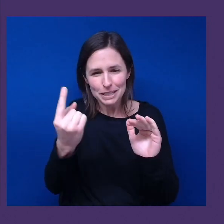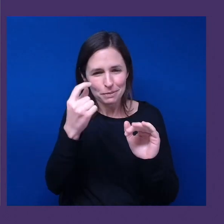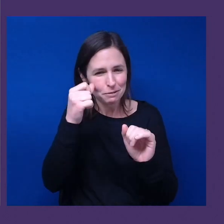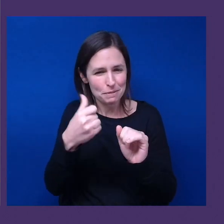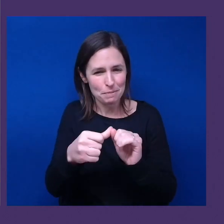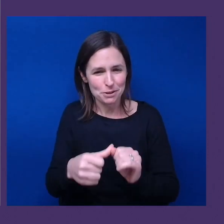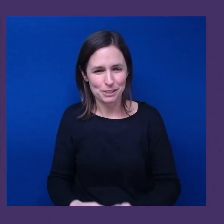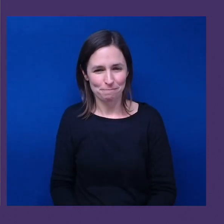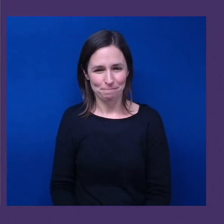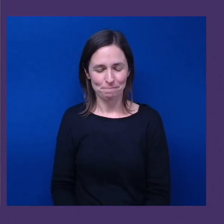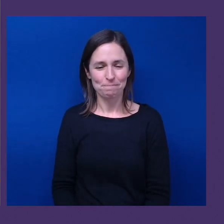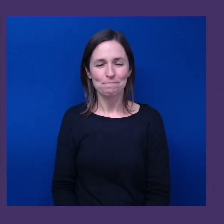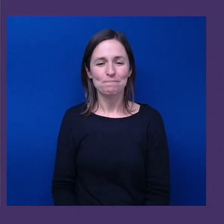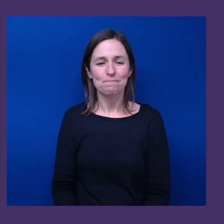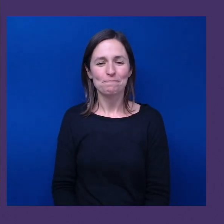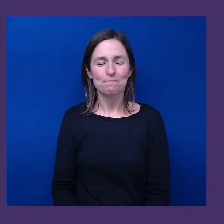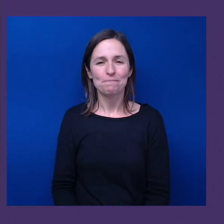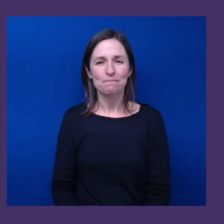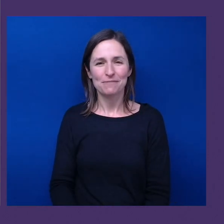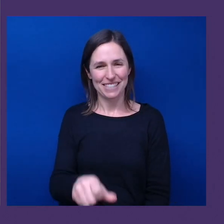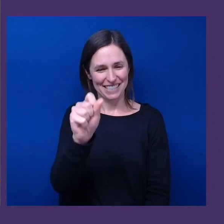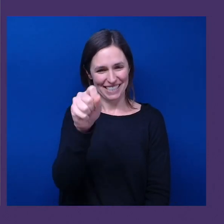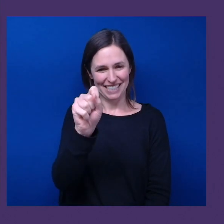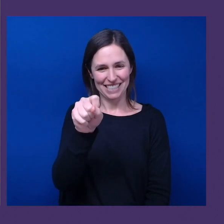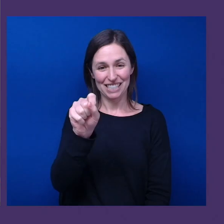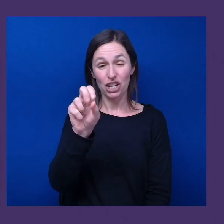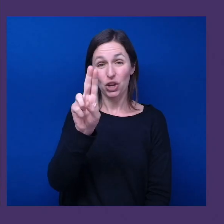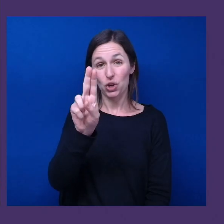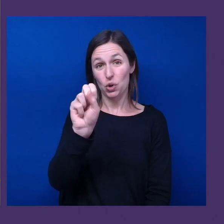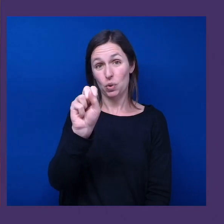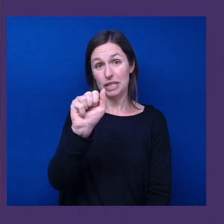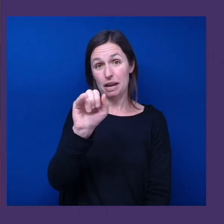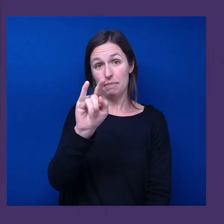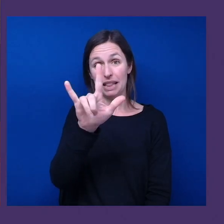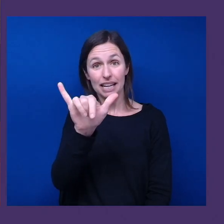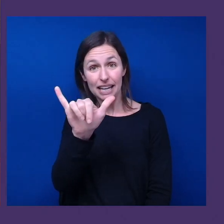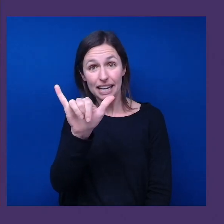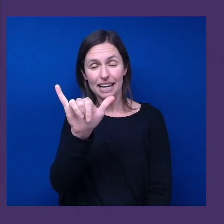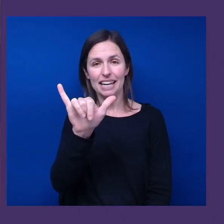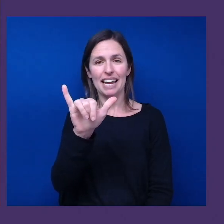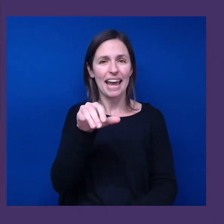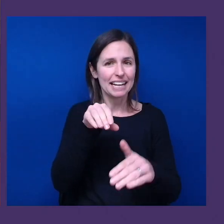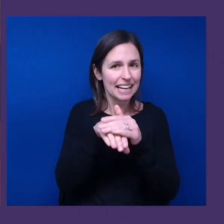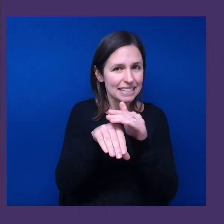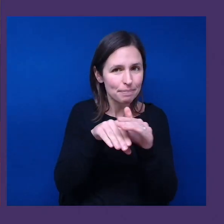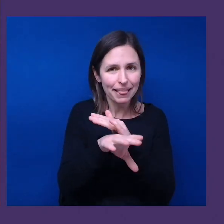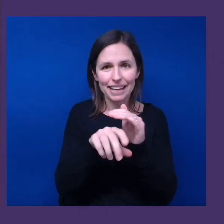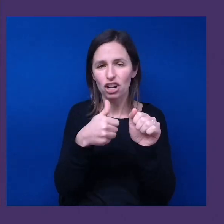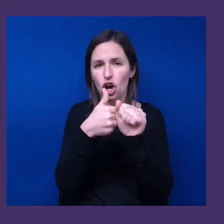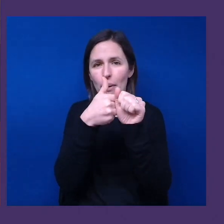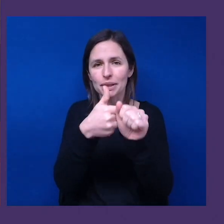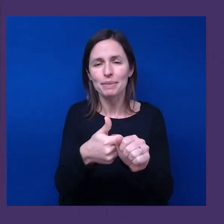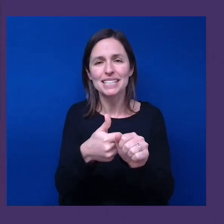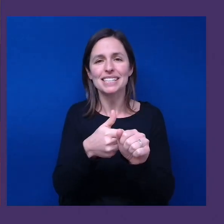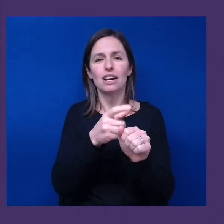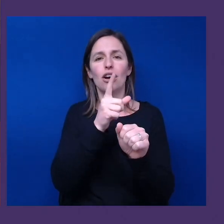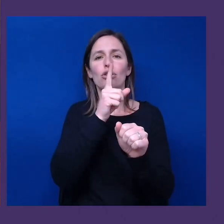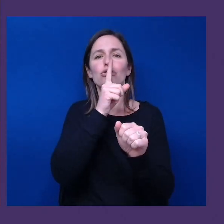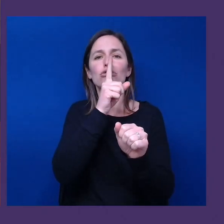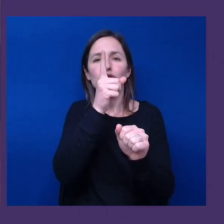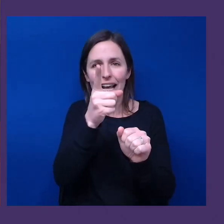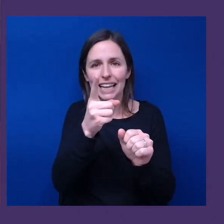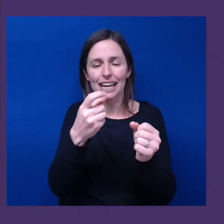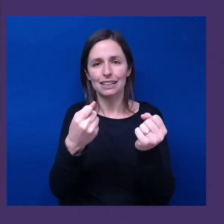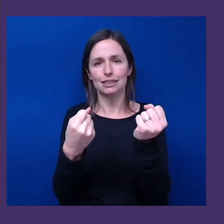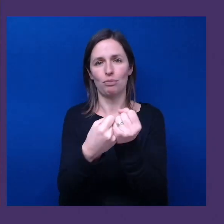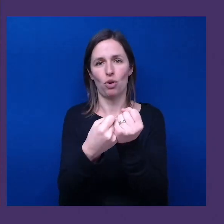Yeah, I think usability and accessibility compliance is complementary, not competing. And